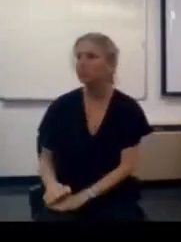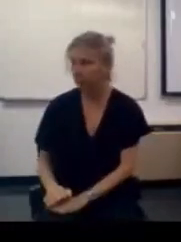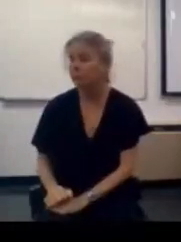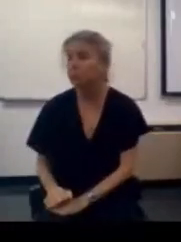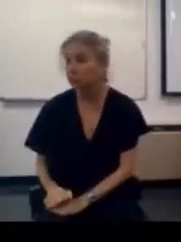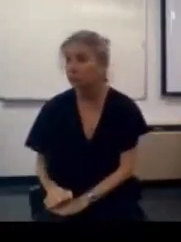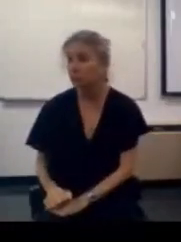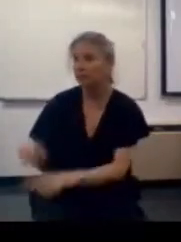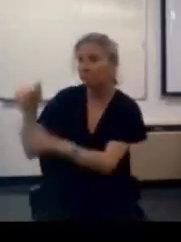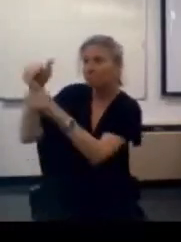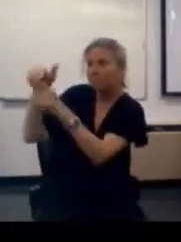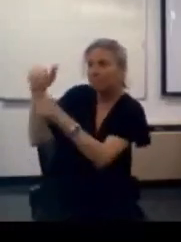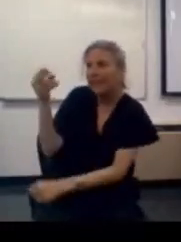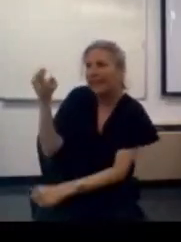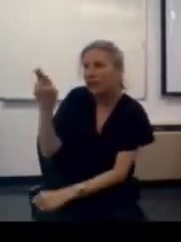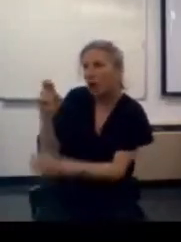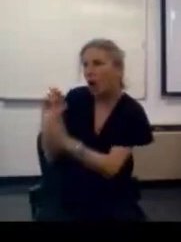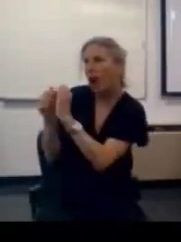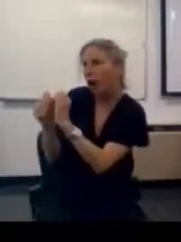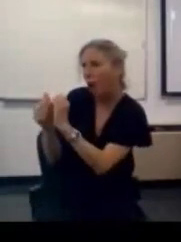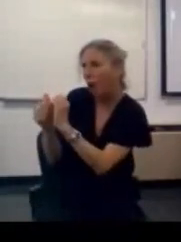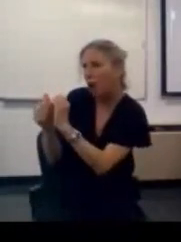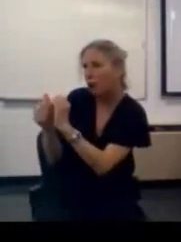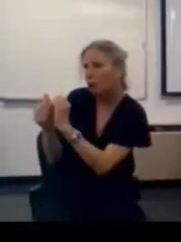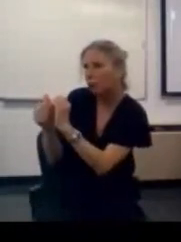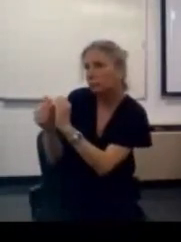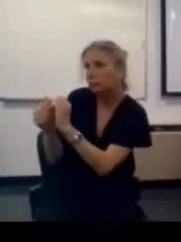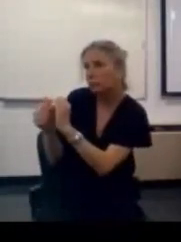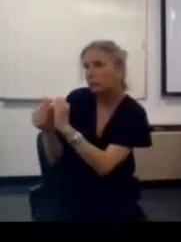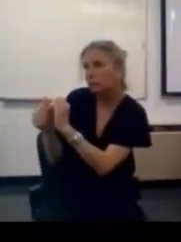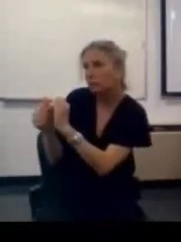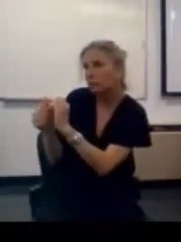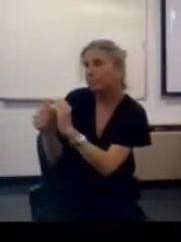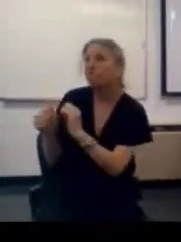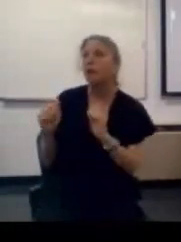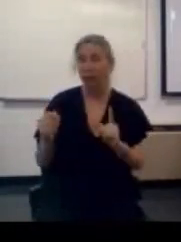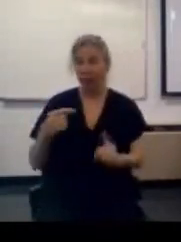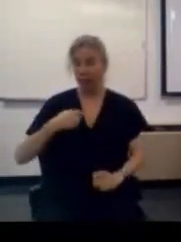to potentially notify HR on behalf of someone else.